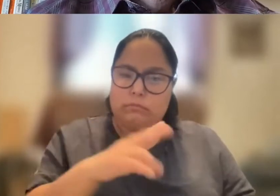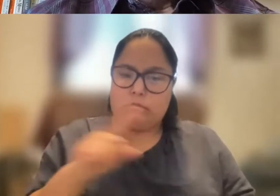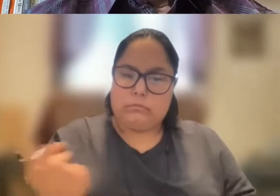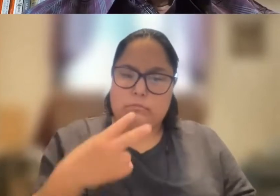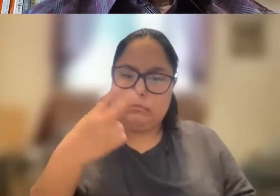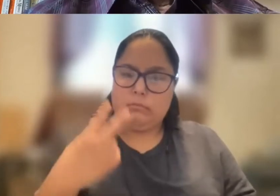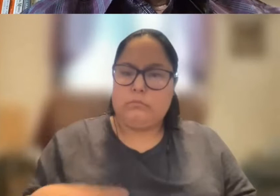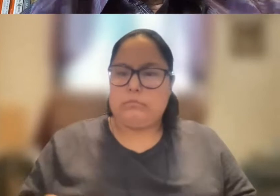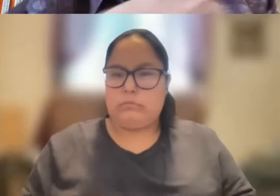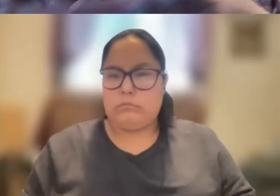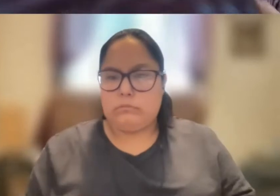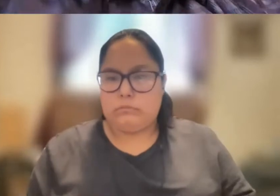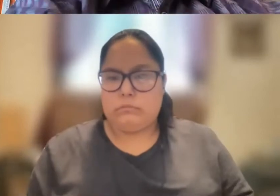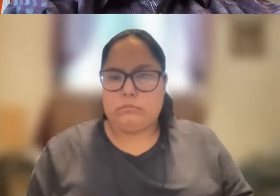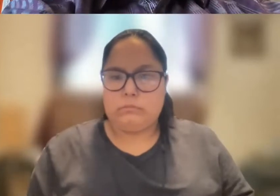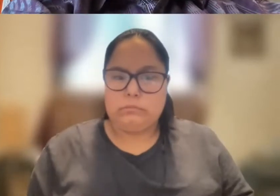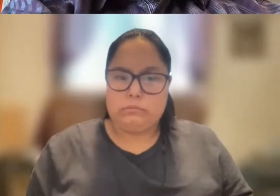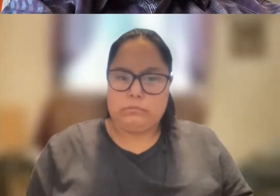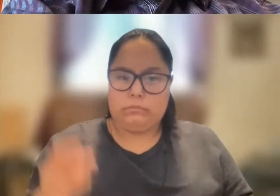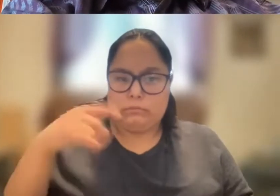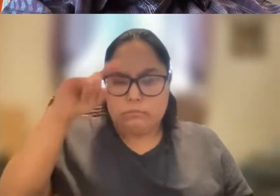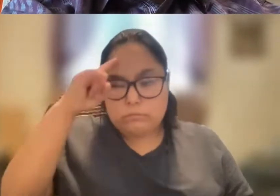So Larry, would you like to go ahead with your question?